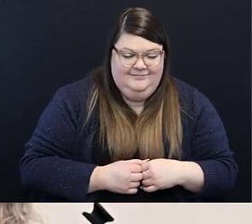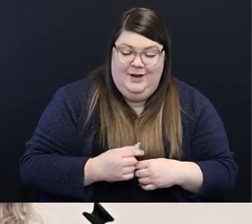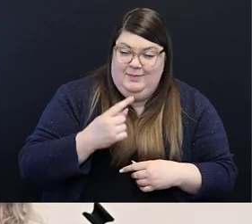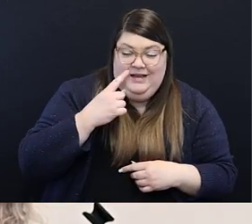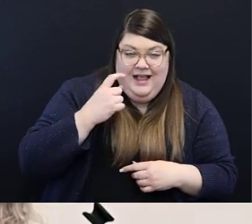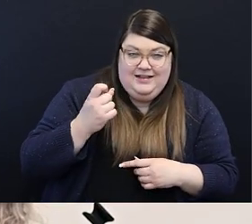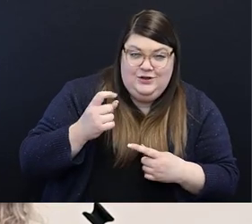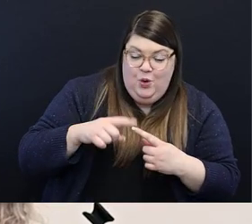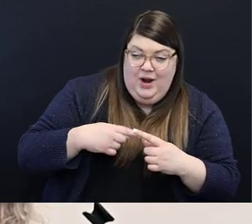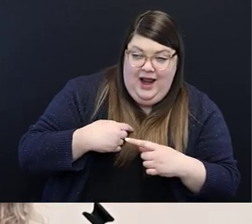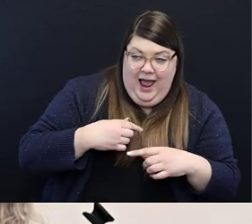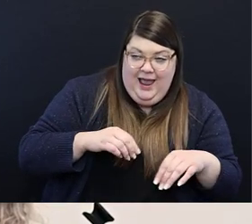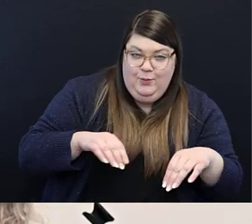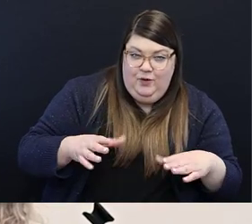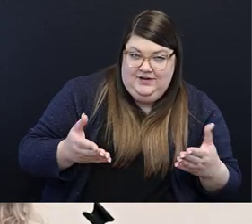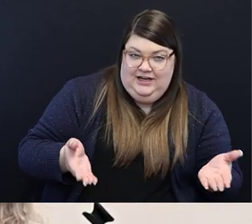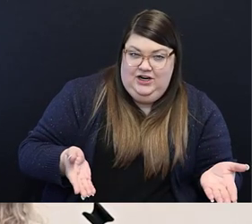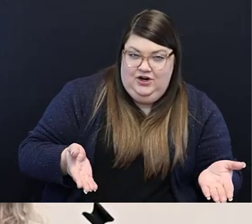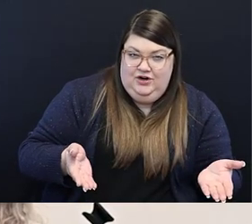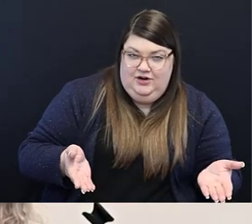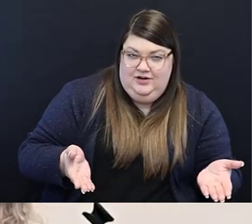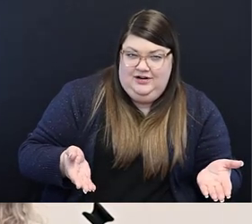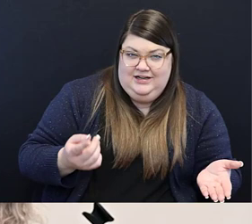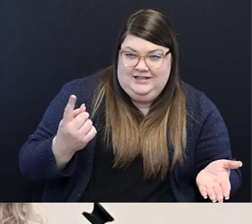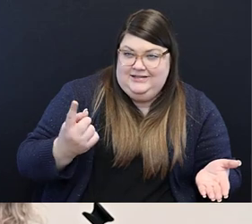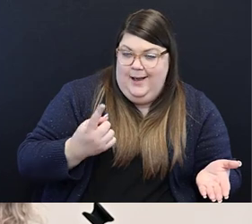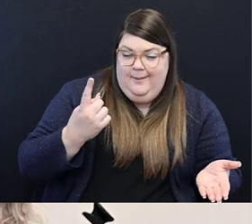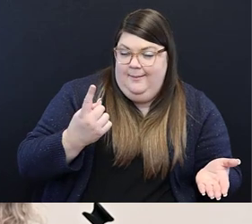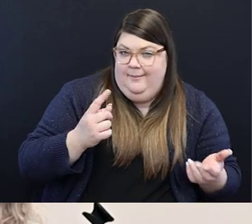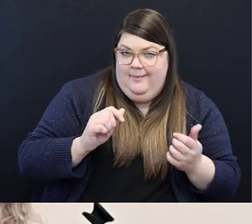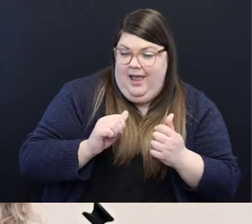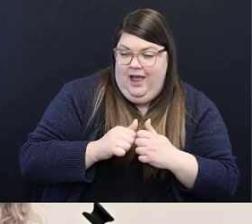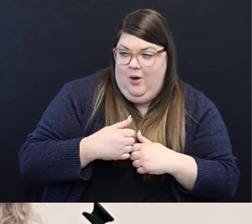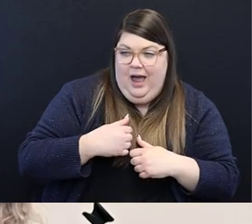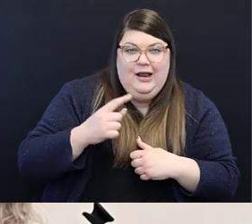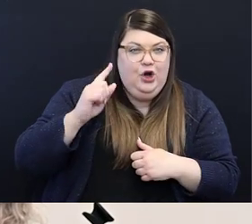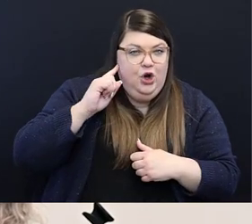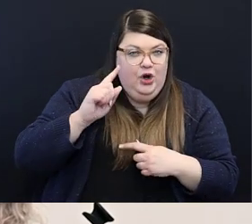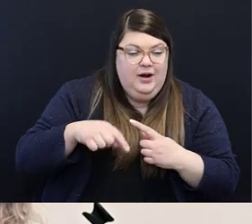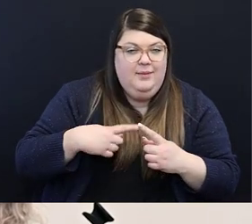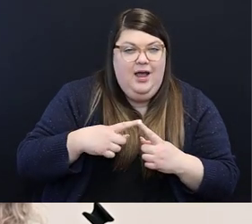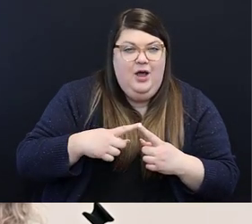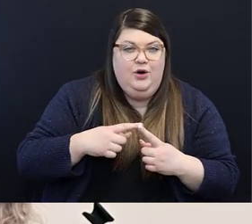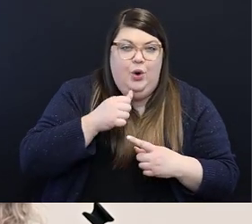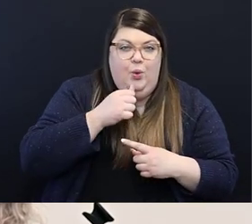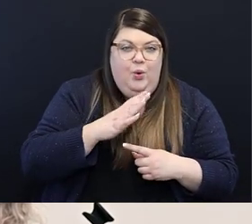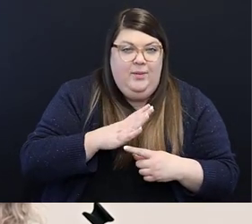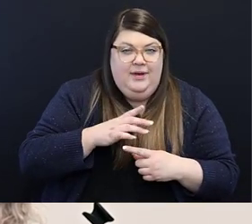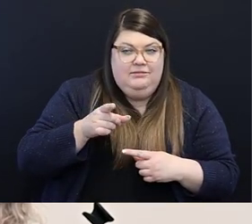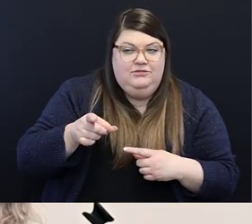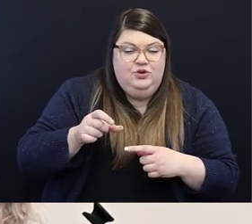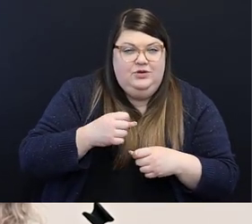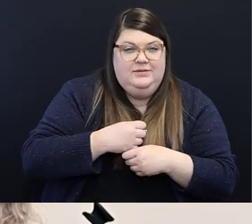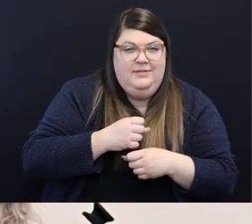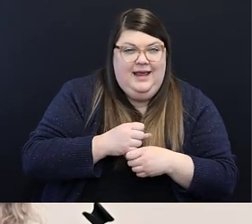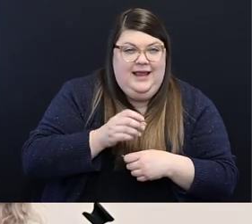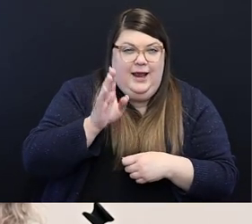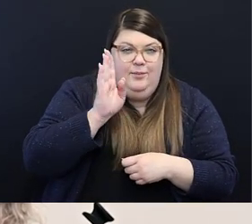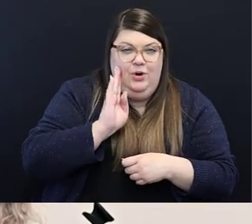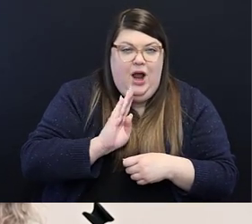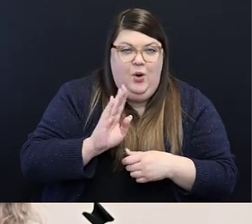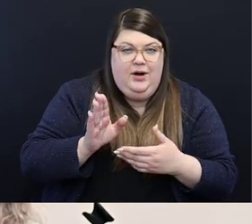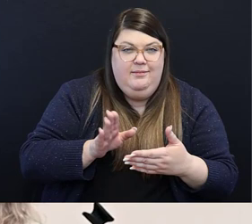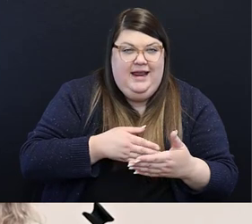Because when I moved here, somehow I had heard about a woman who was making